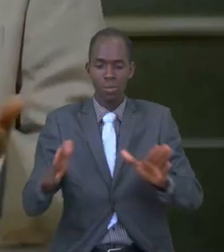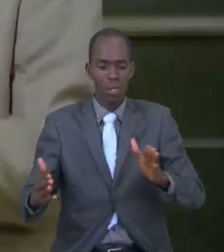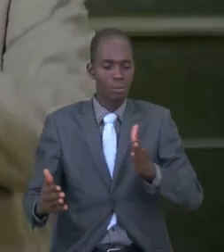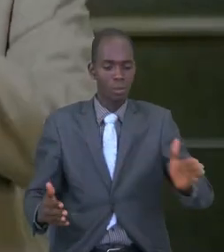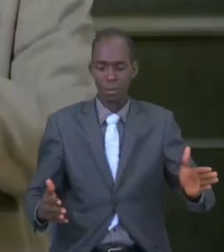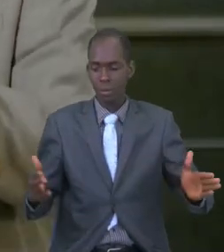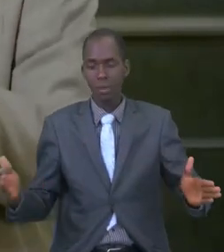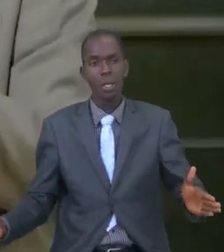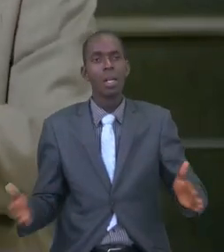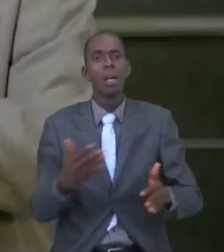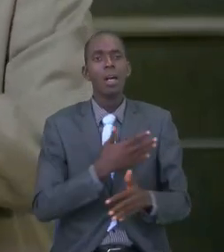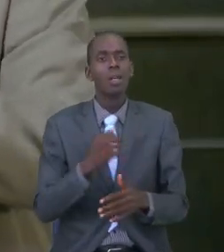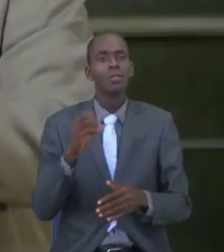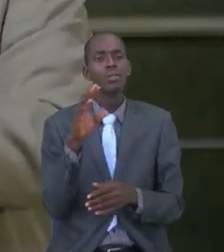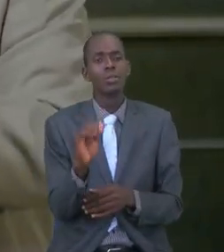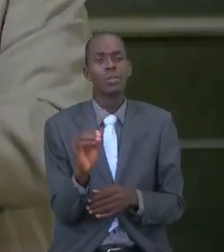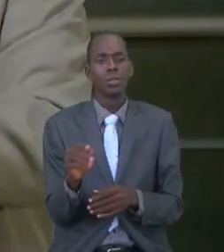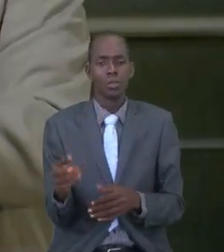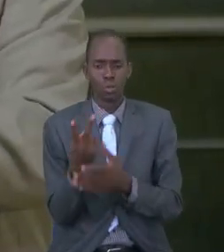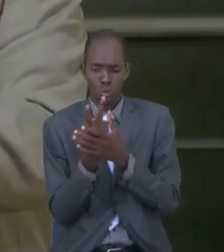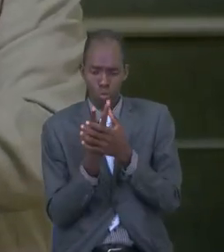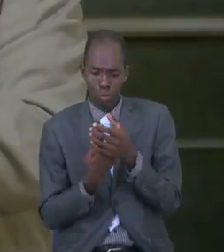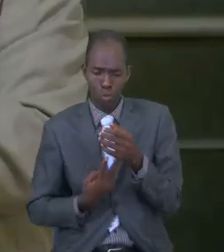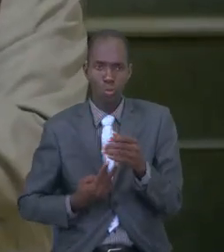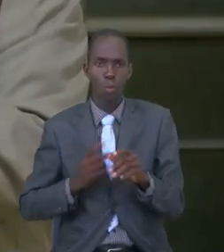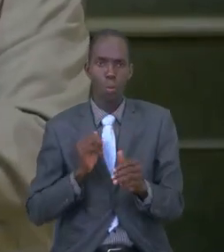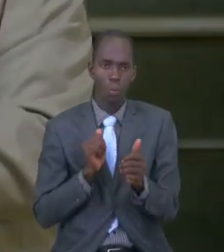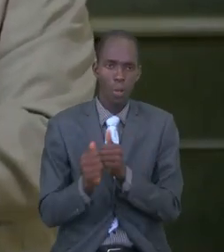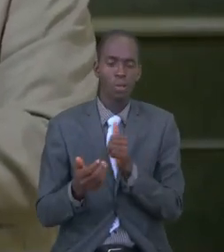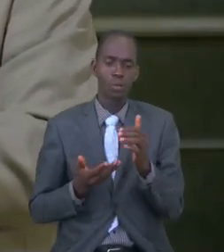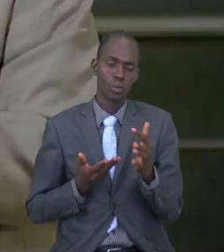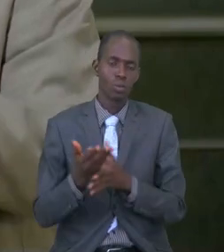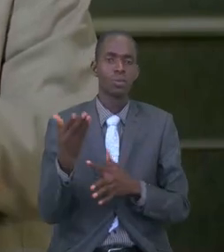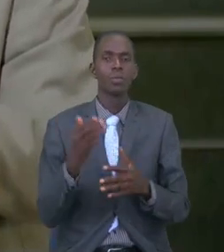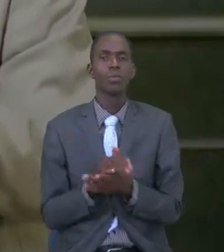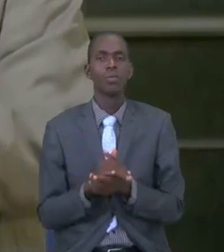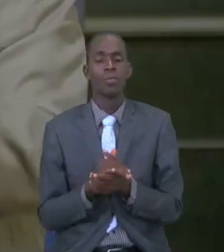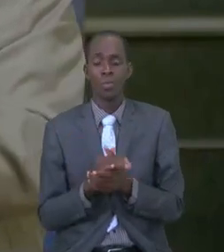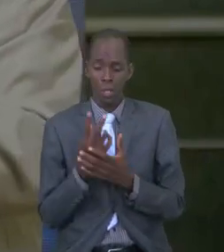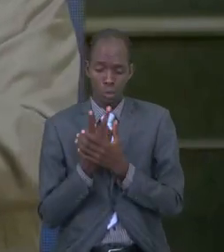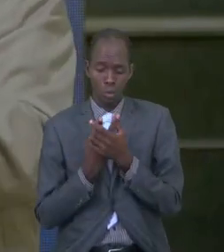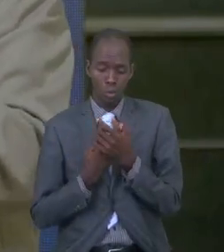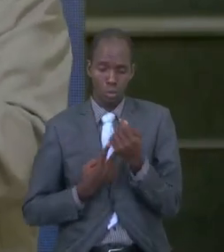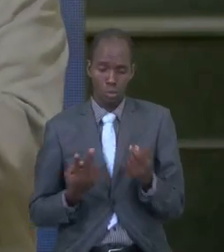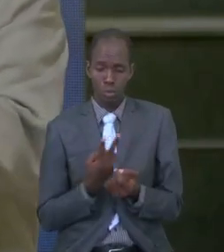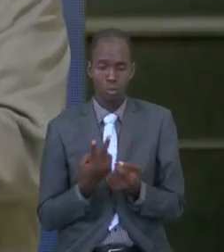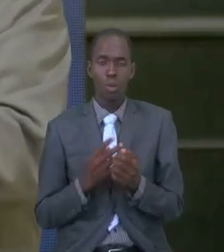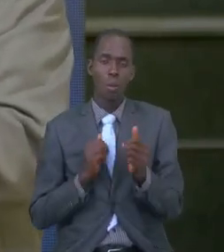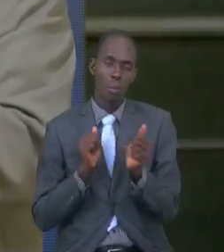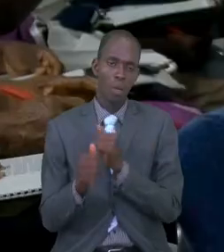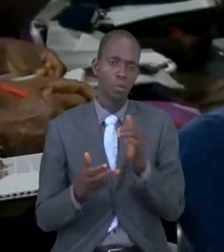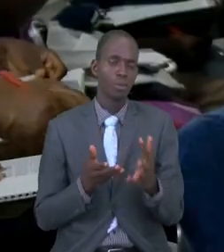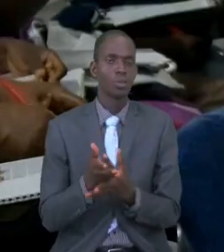thither, and so they too went over. They too went